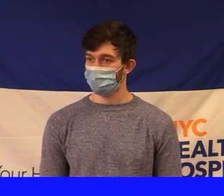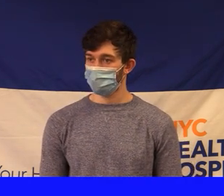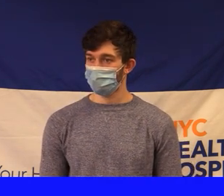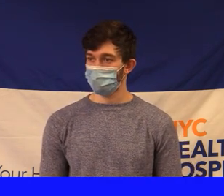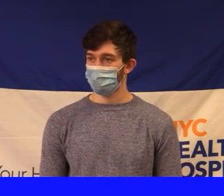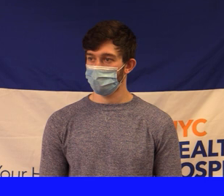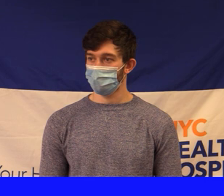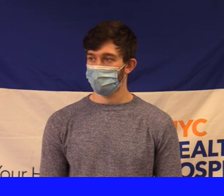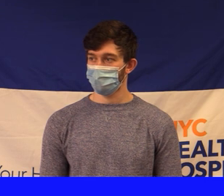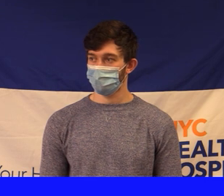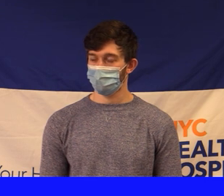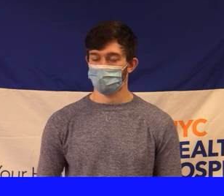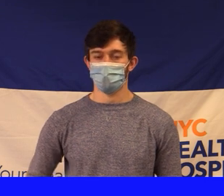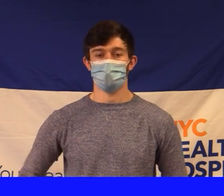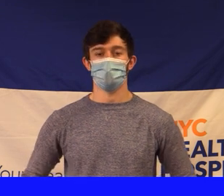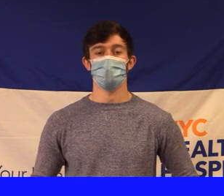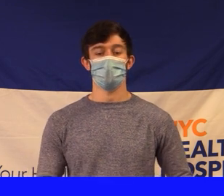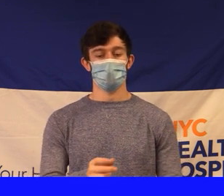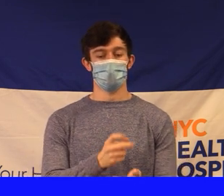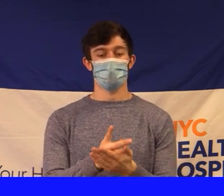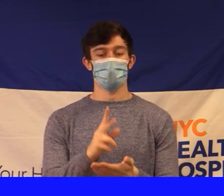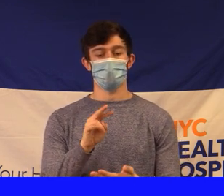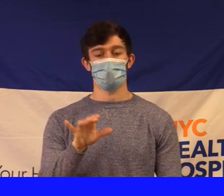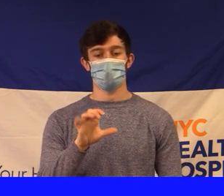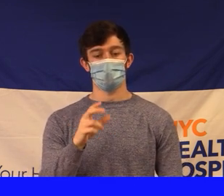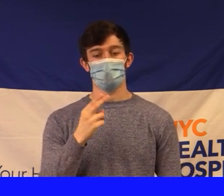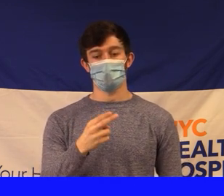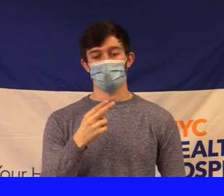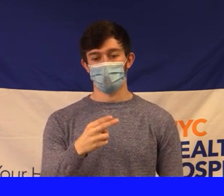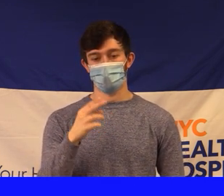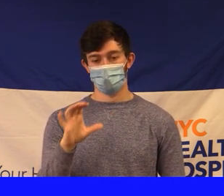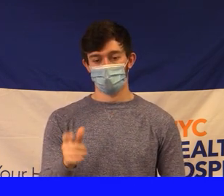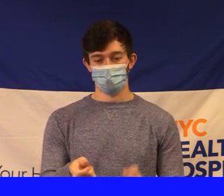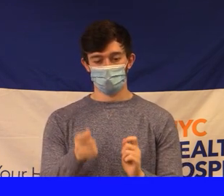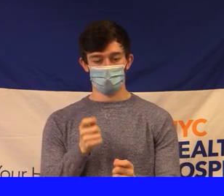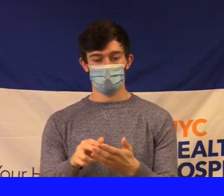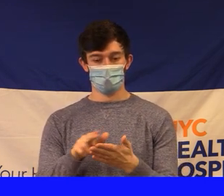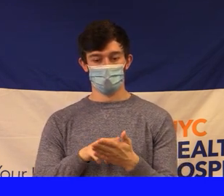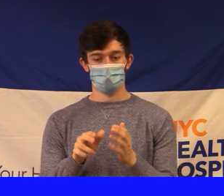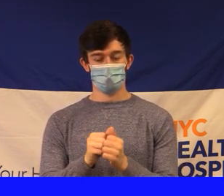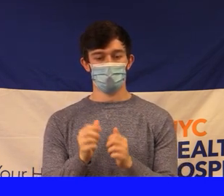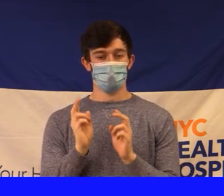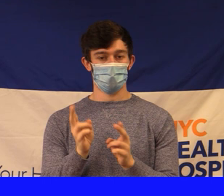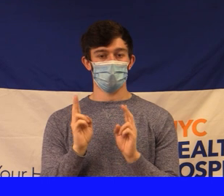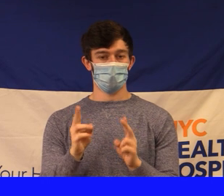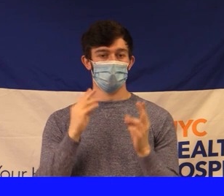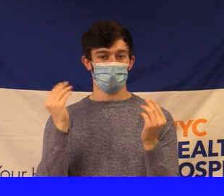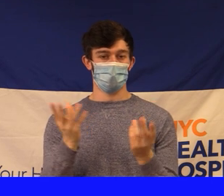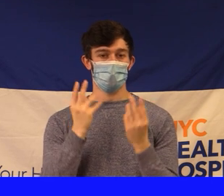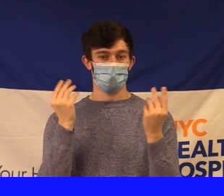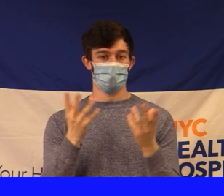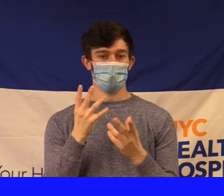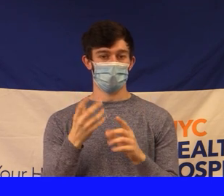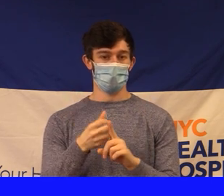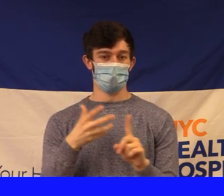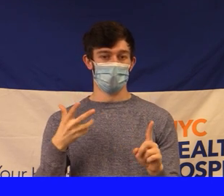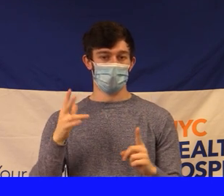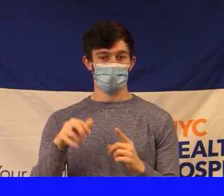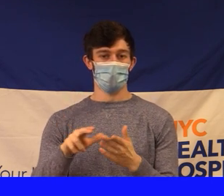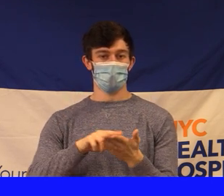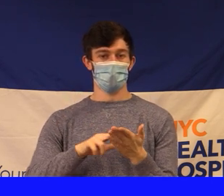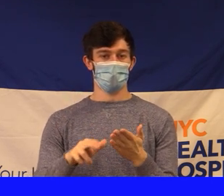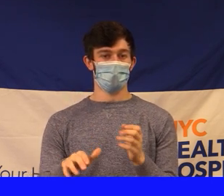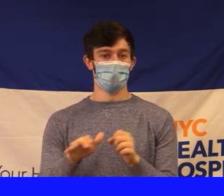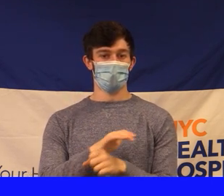course. Authorizing New York City Health and Hospitals Corporation to amend the contract with Hunter Ambulance to expand the scope of the contract